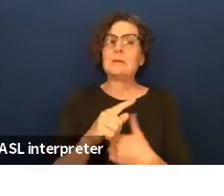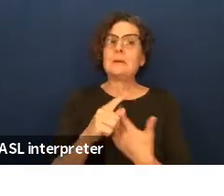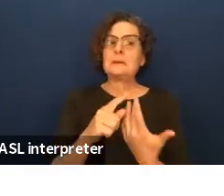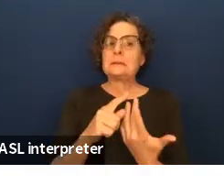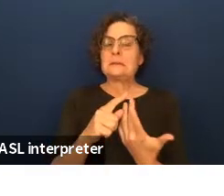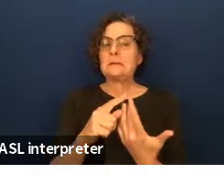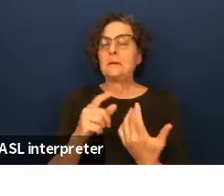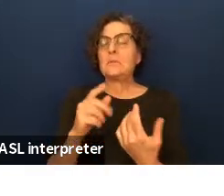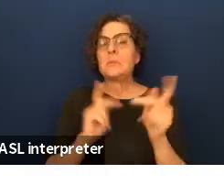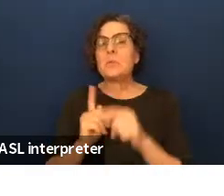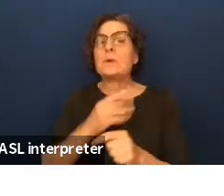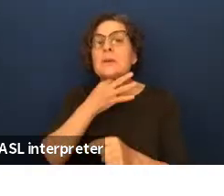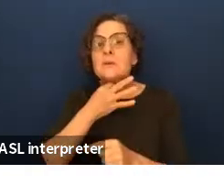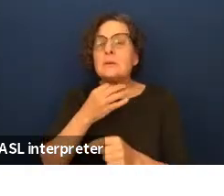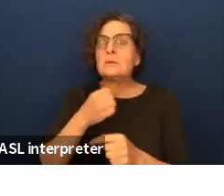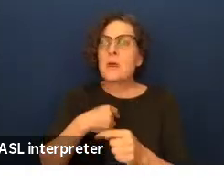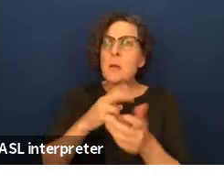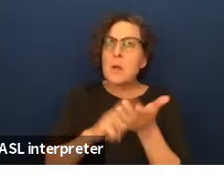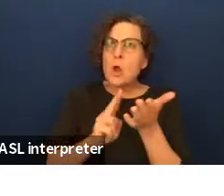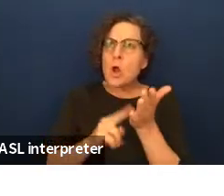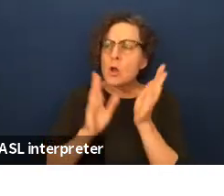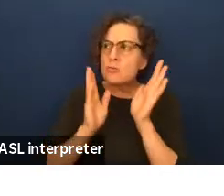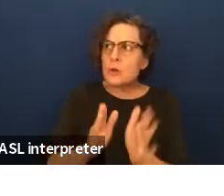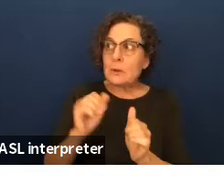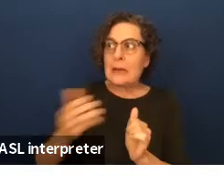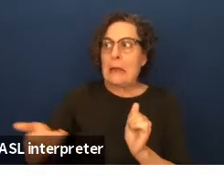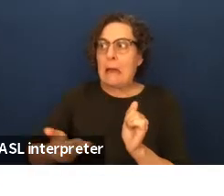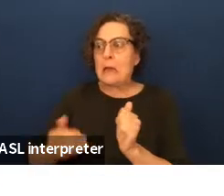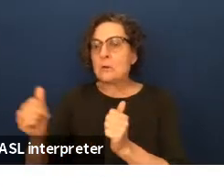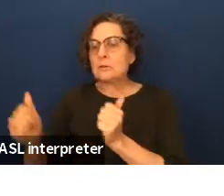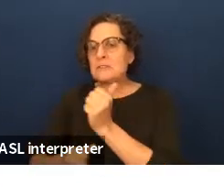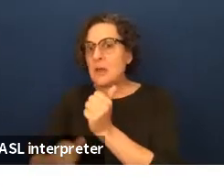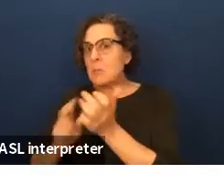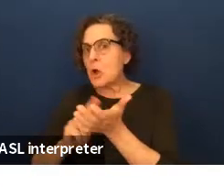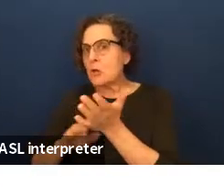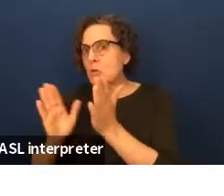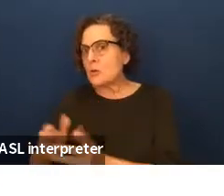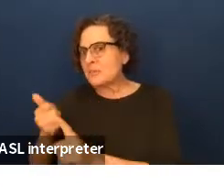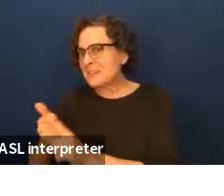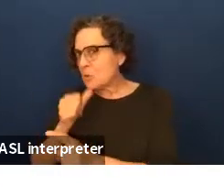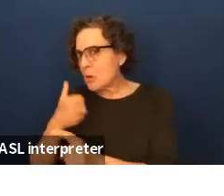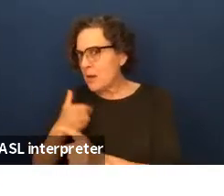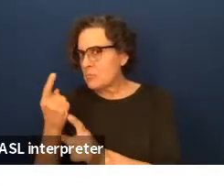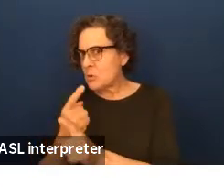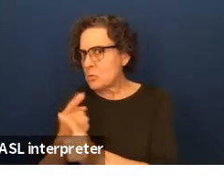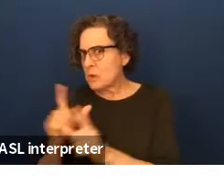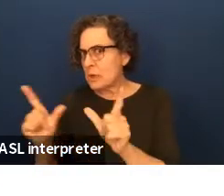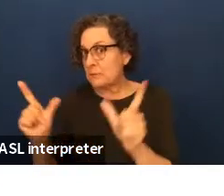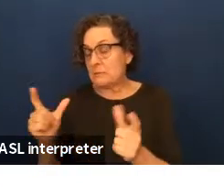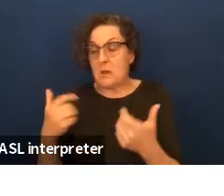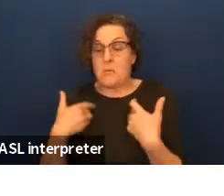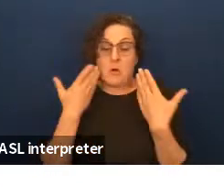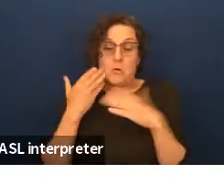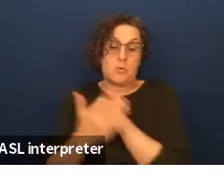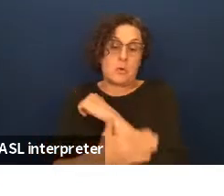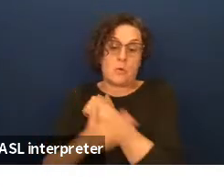they use a subcontractor that does not have the licensing. So again, I'm not sure what the